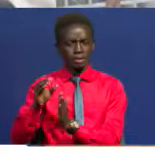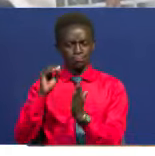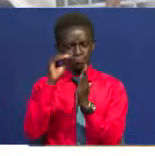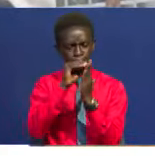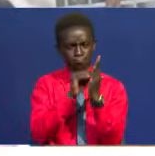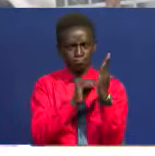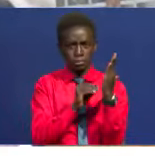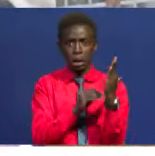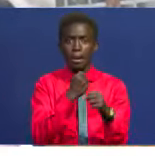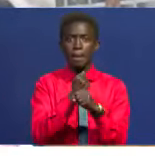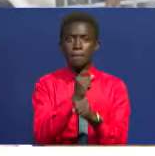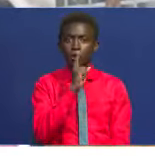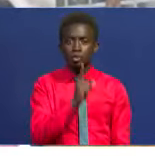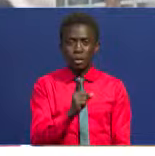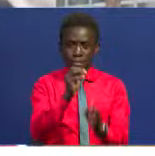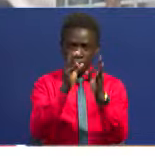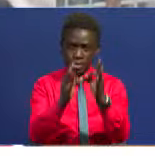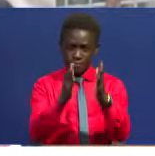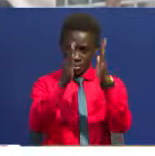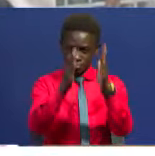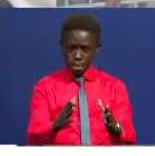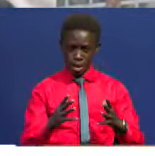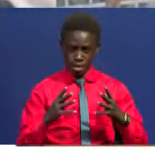are found in act of corruption,